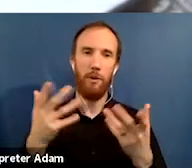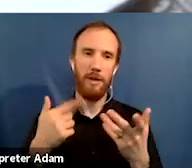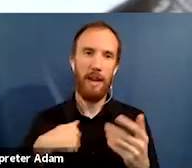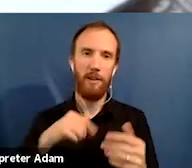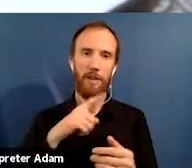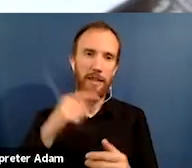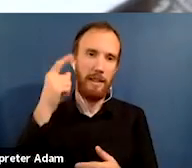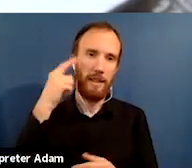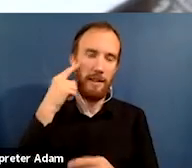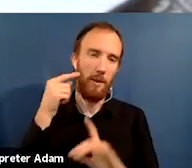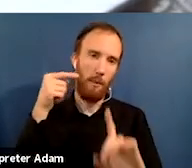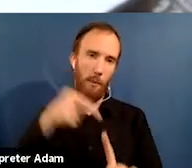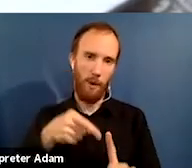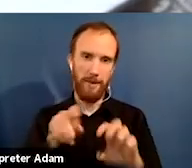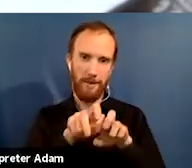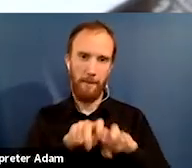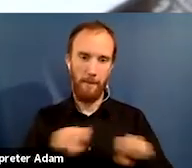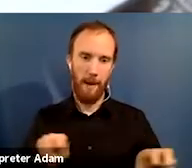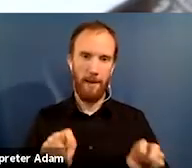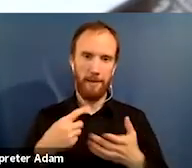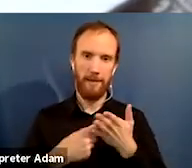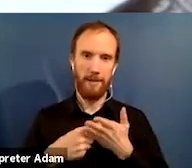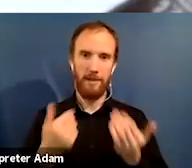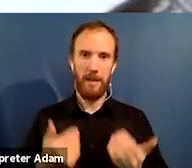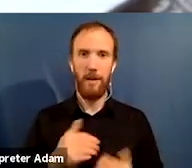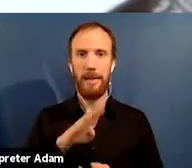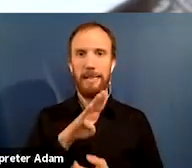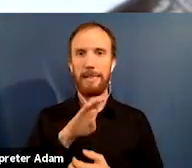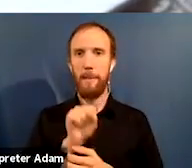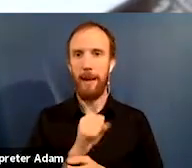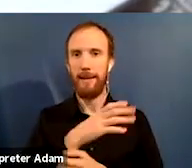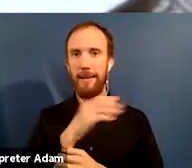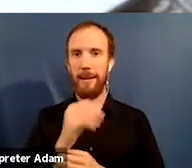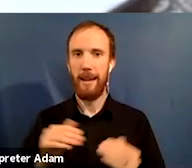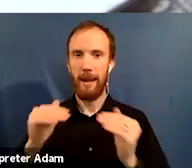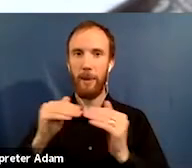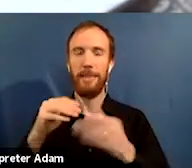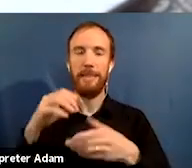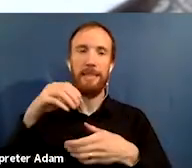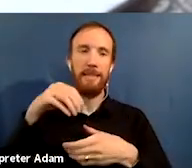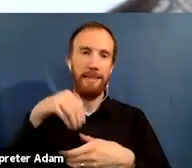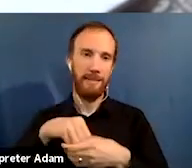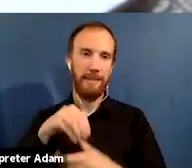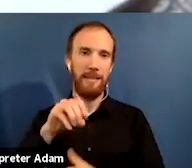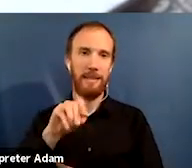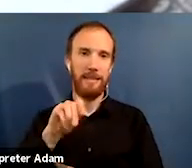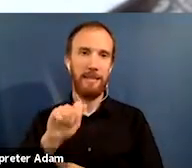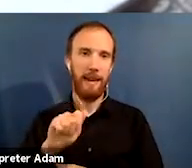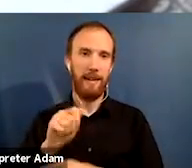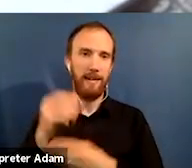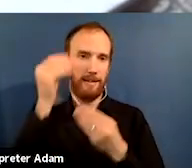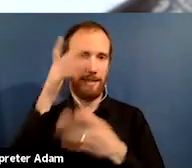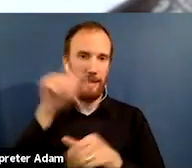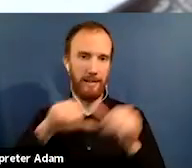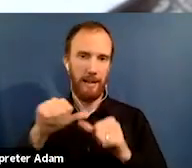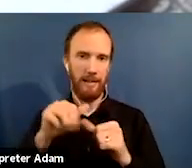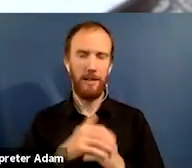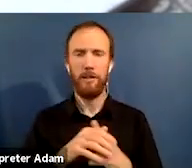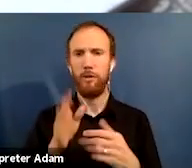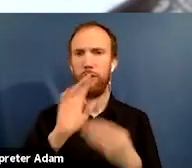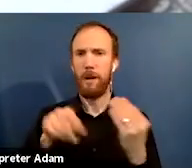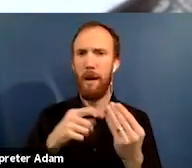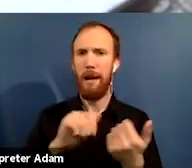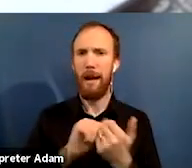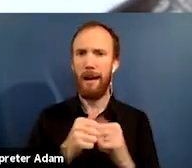be, which is bias and equity within data science. So we have discussed how using data science to look outward and better